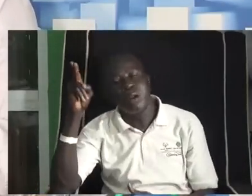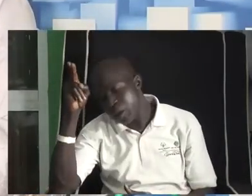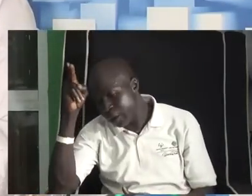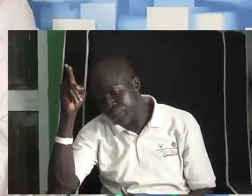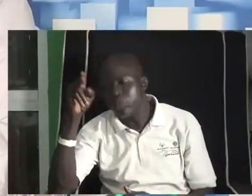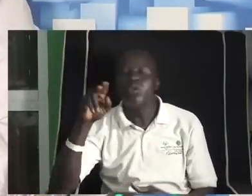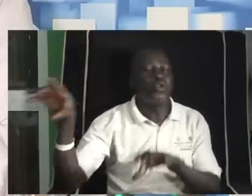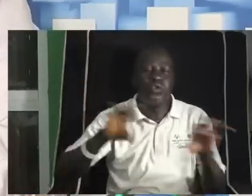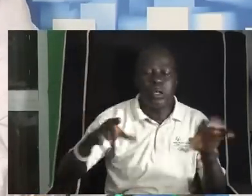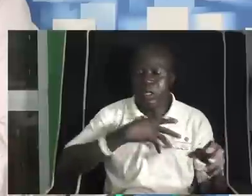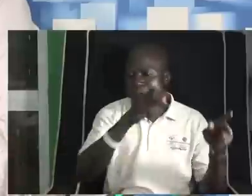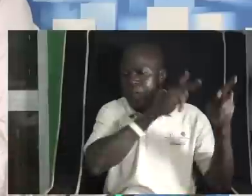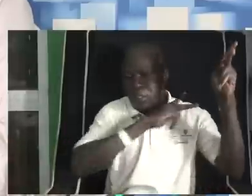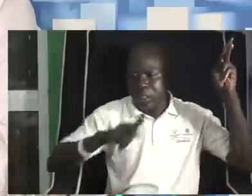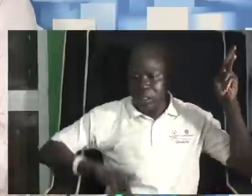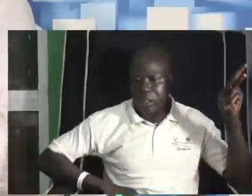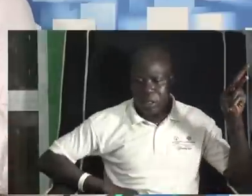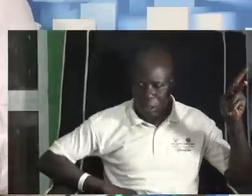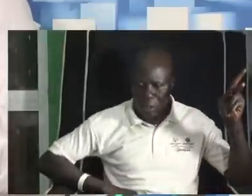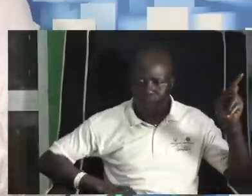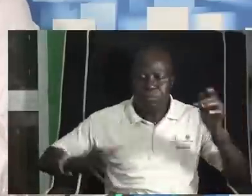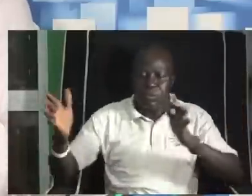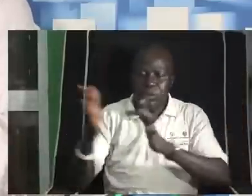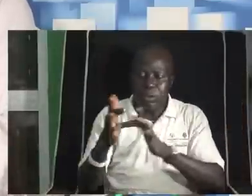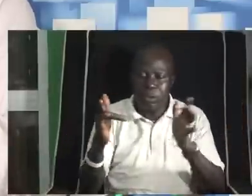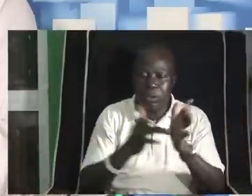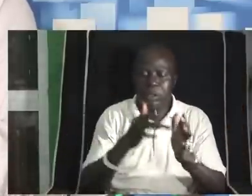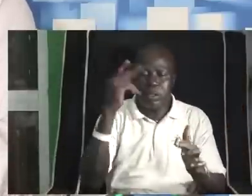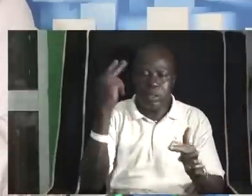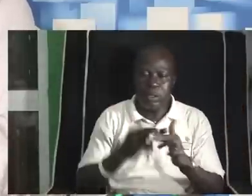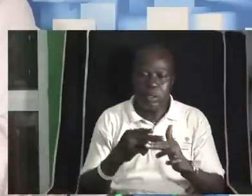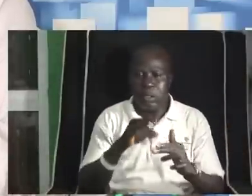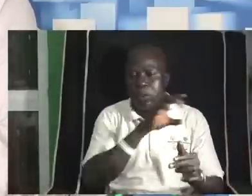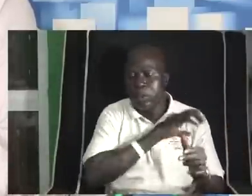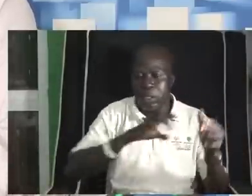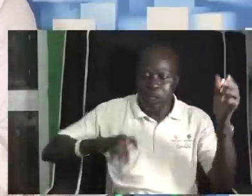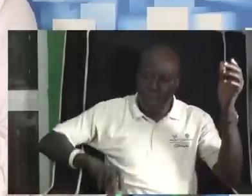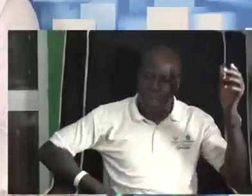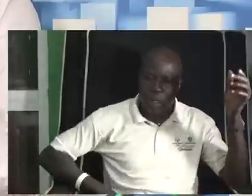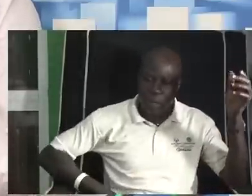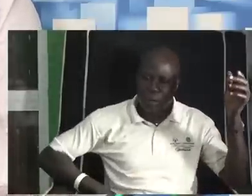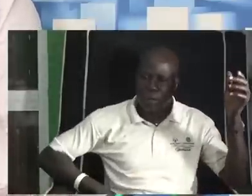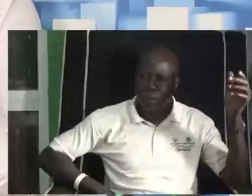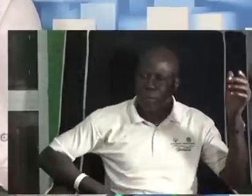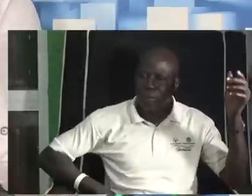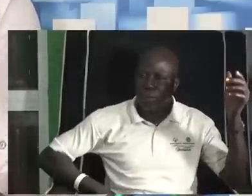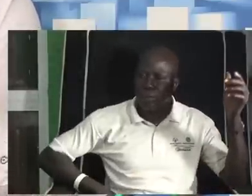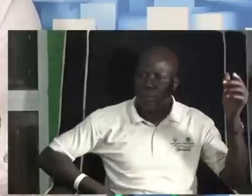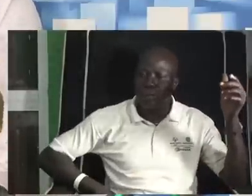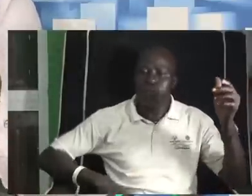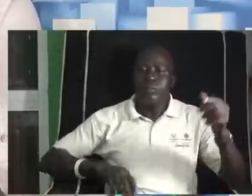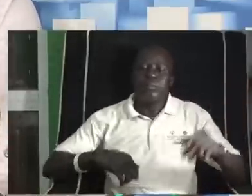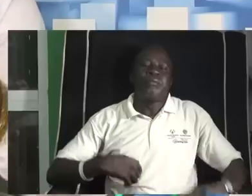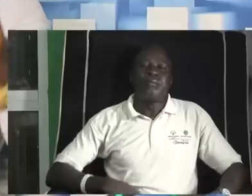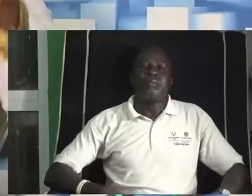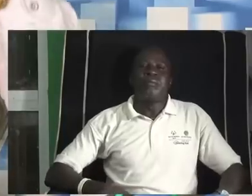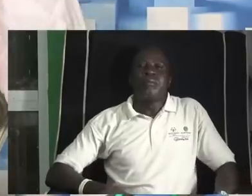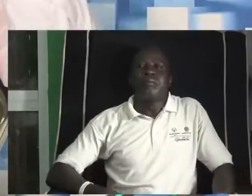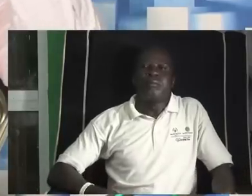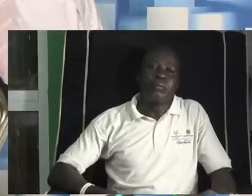Amen. Wa de se bi oba. Amen. Jesus. Oluwa wa. Amen. Jesus, my Lord. And